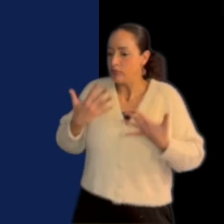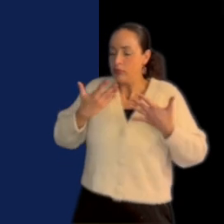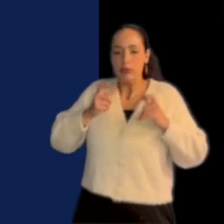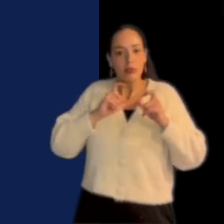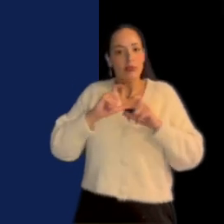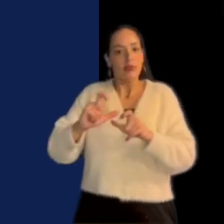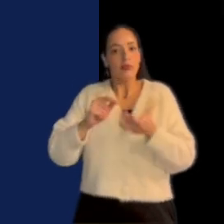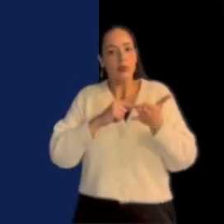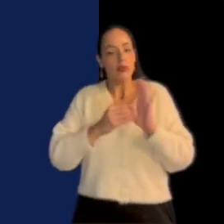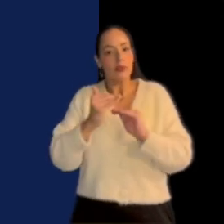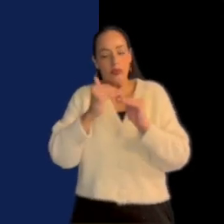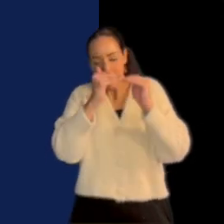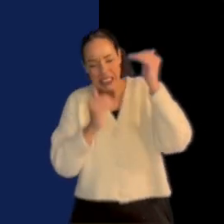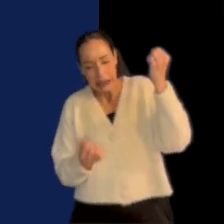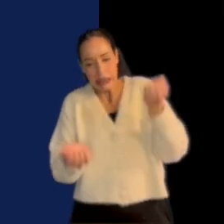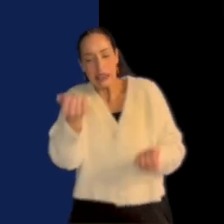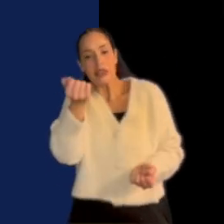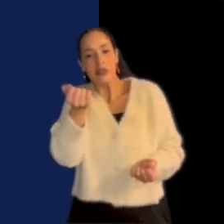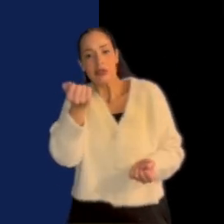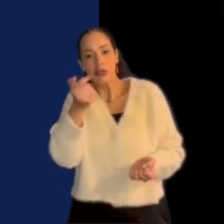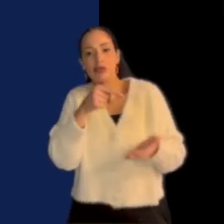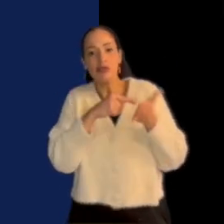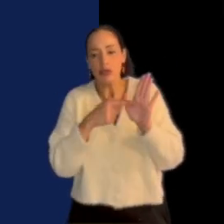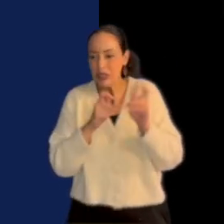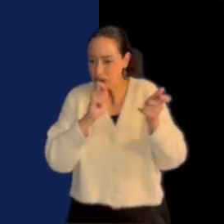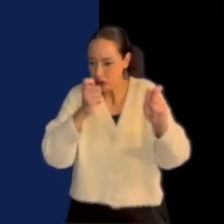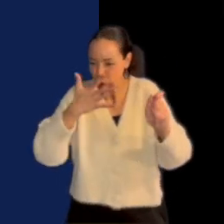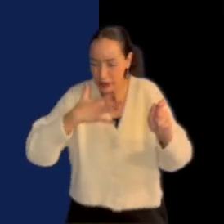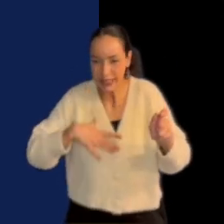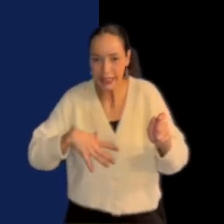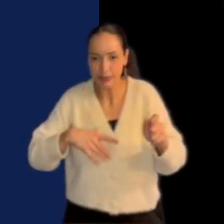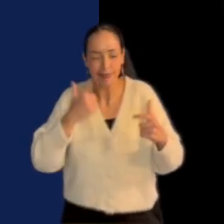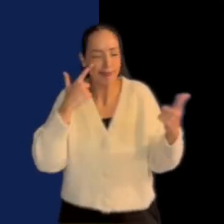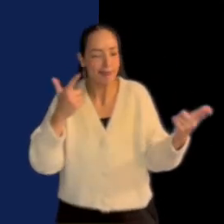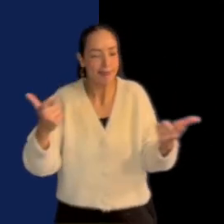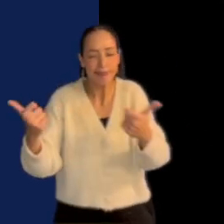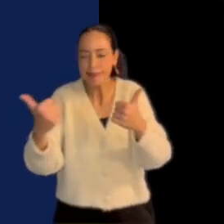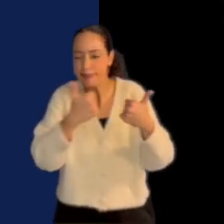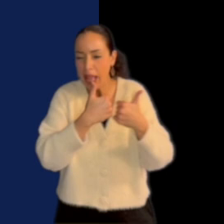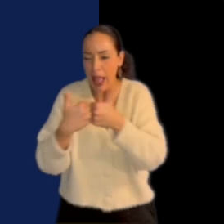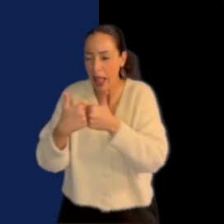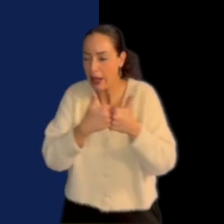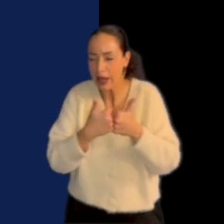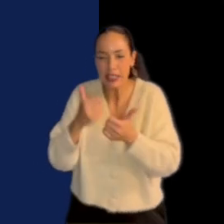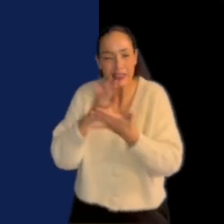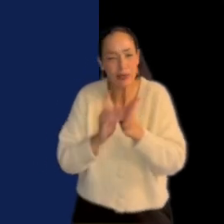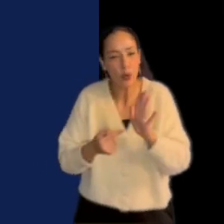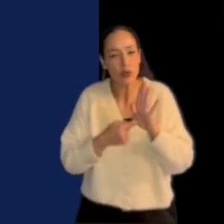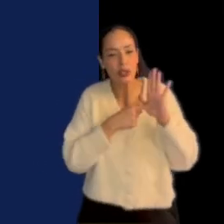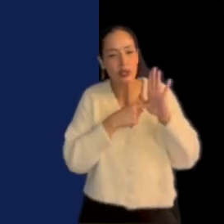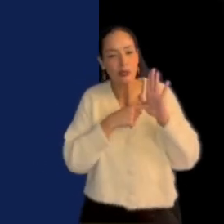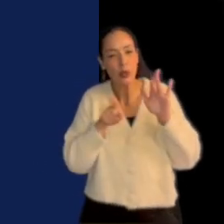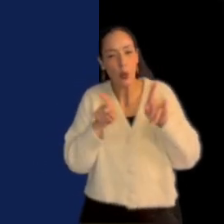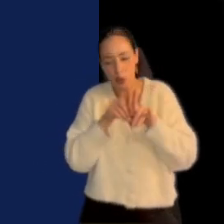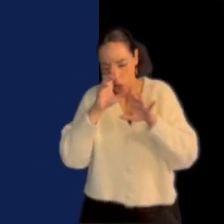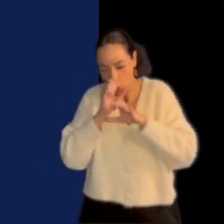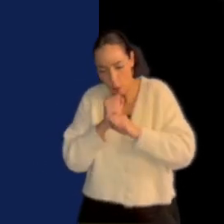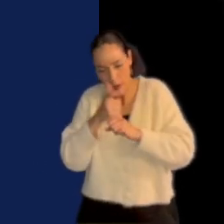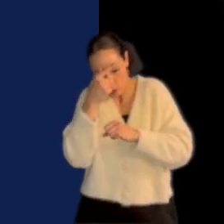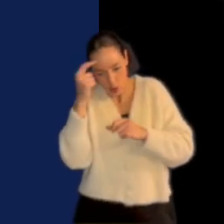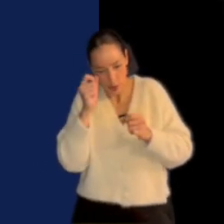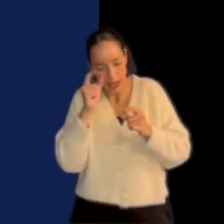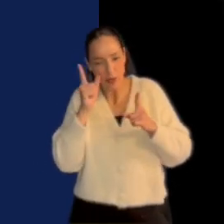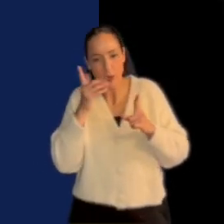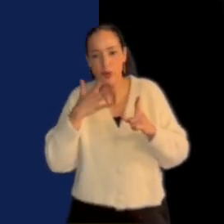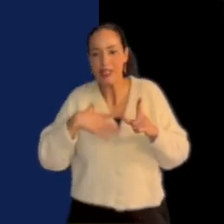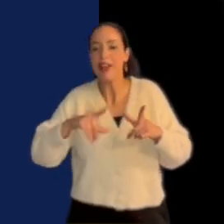needed. As well as seeking allies, a commitment to trauma-informed practice demands the courage to be one of these allies for those that we care for and those that